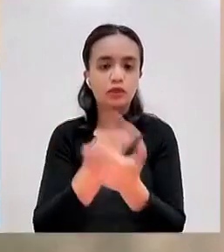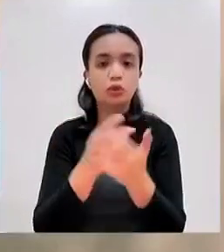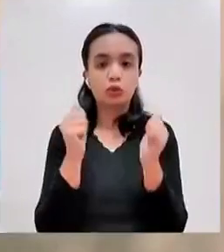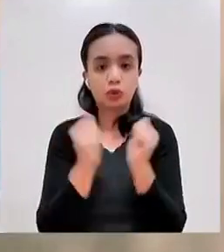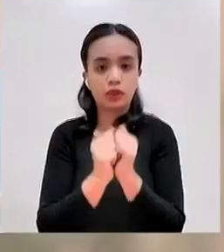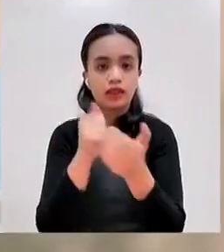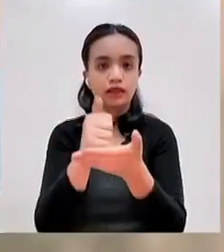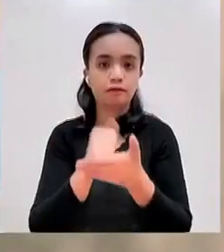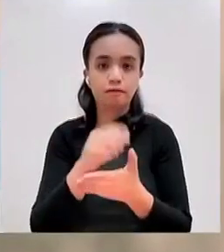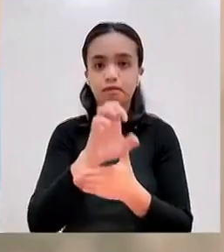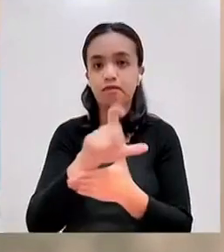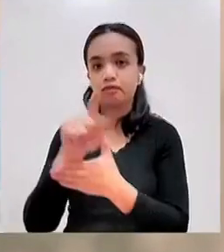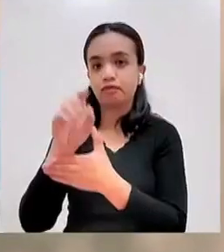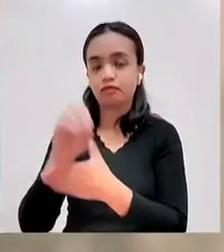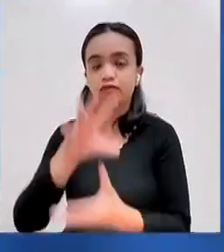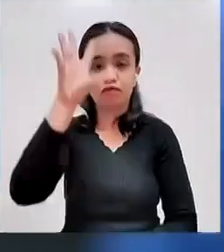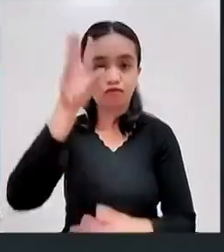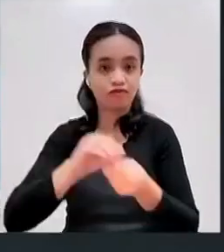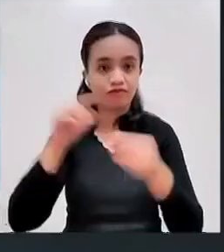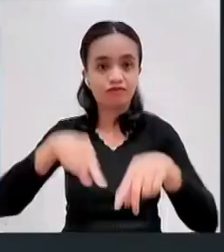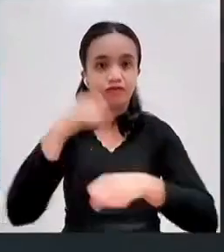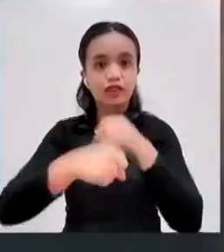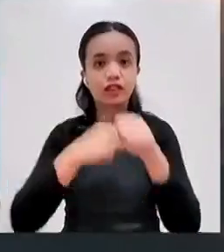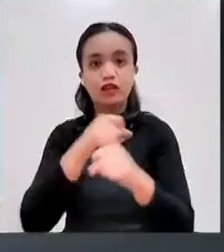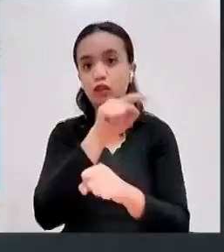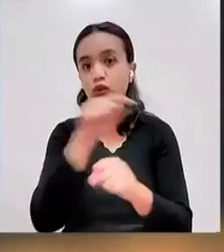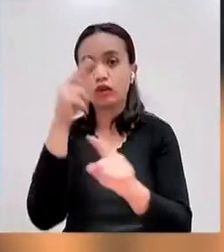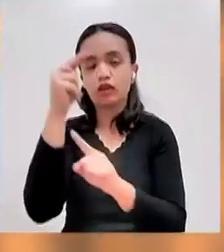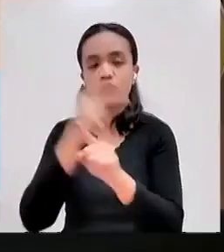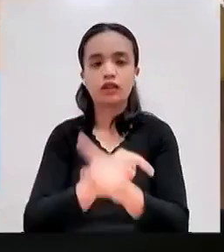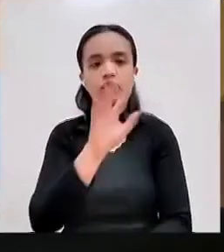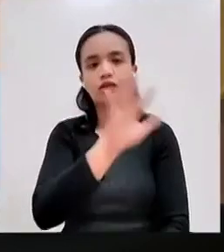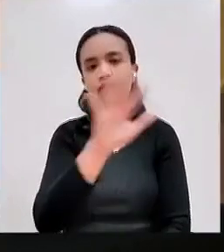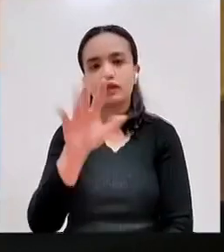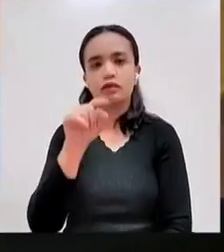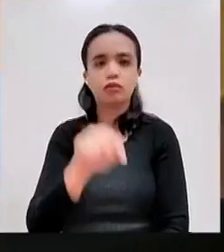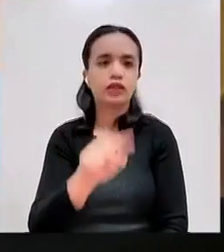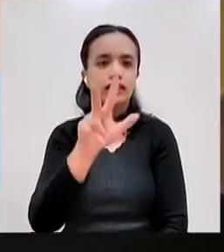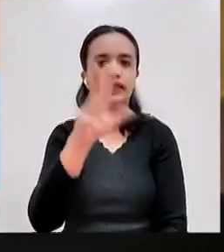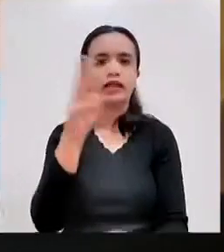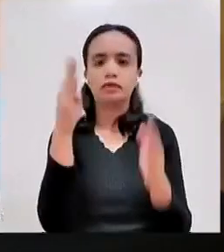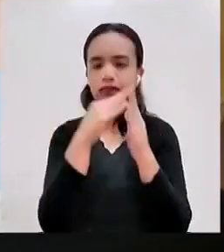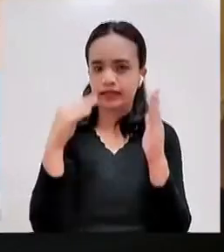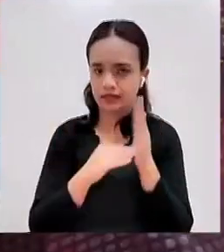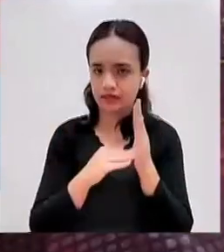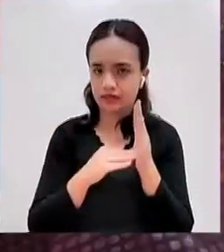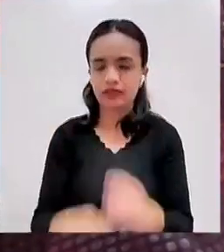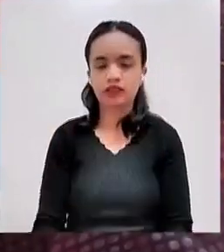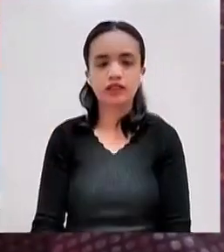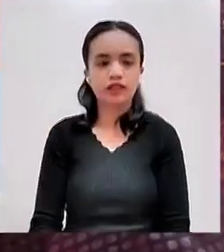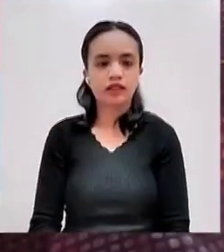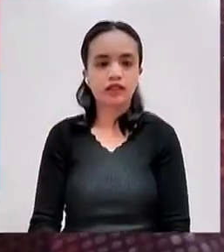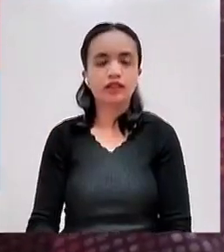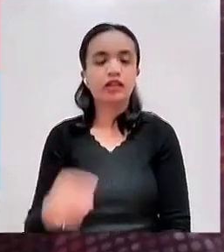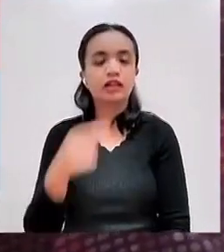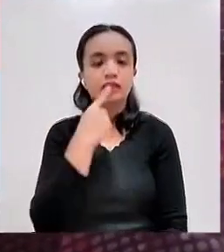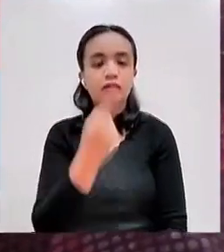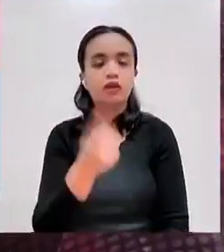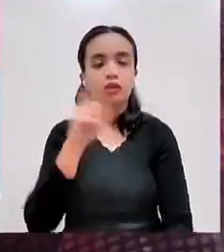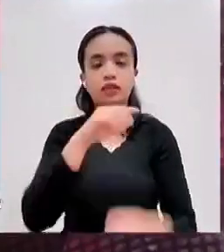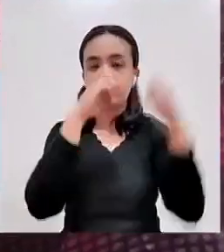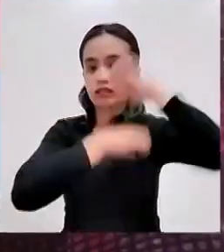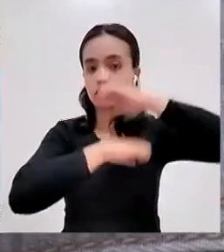sales this year till November is 55.3 billion pesos. Robles noted that they expect eLotto to